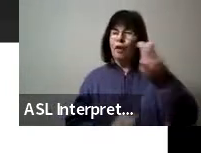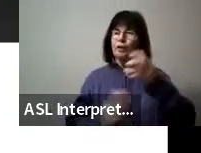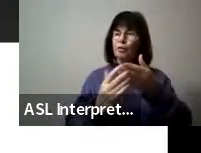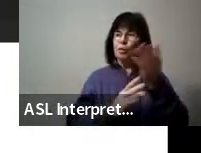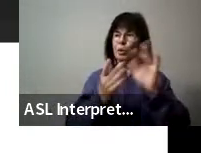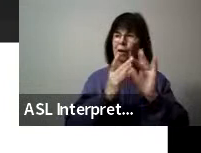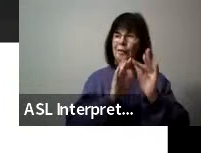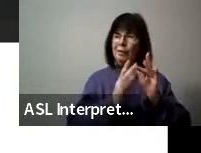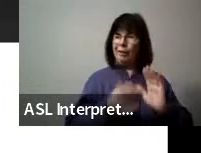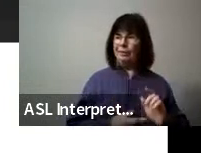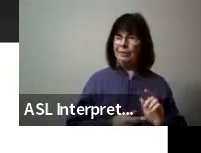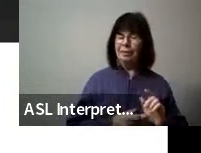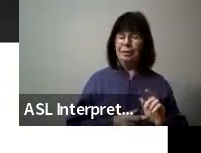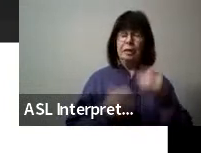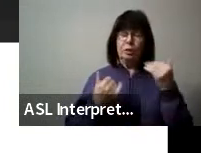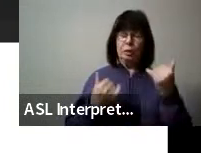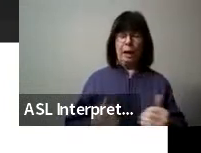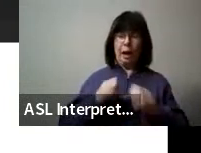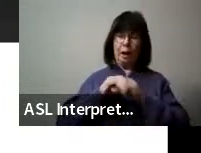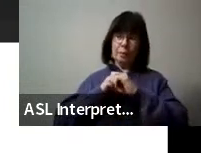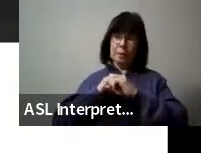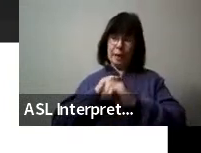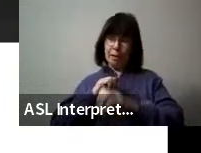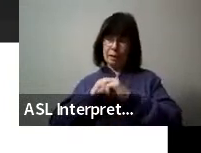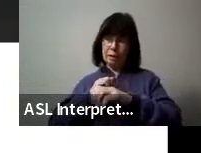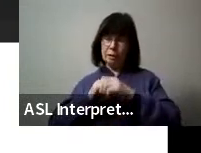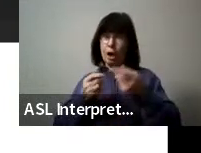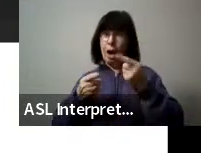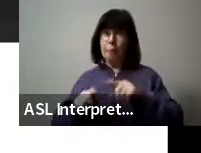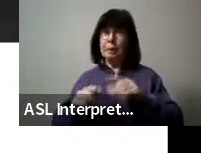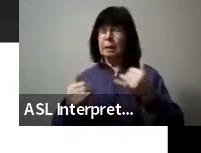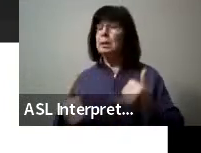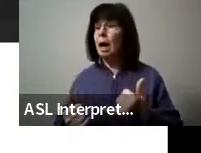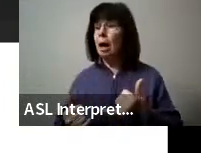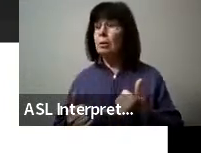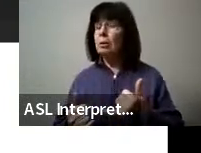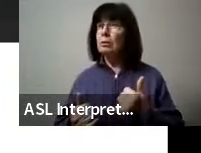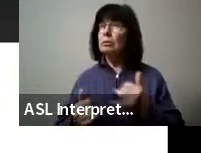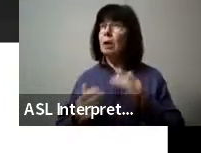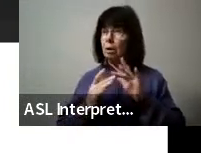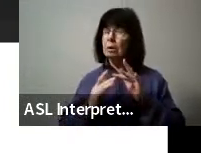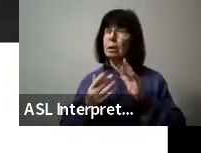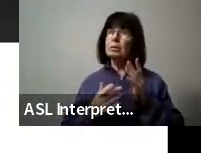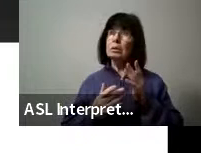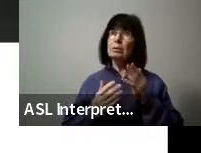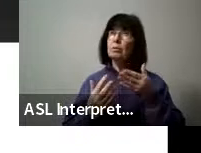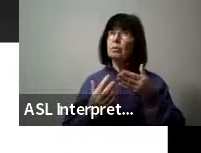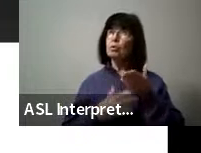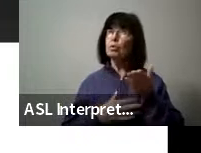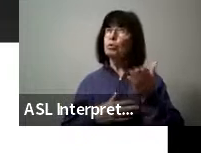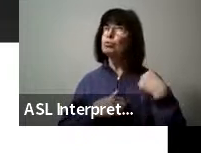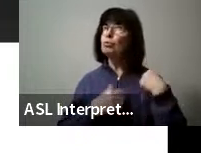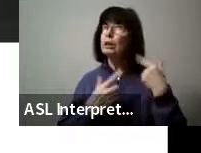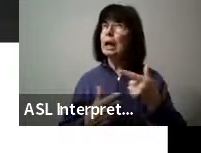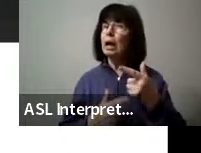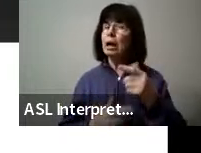are currently running. They're in the field now, and they'll be in place through the end of